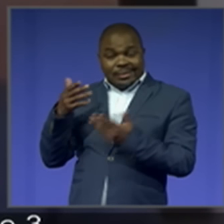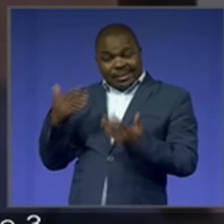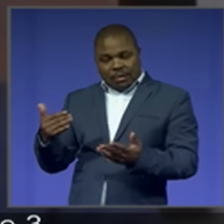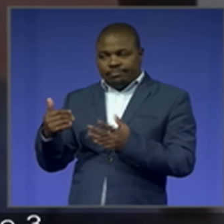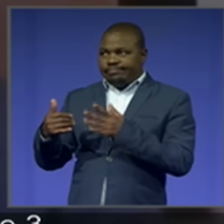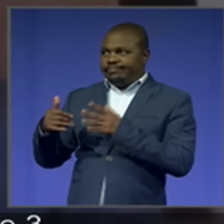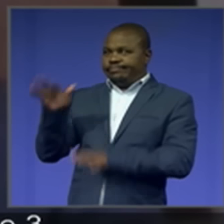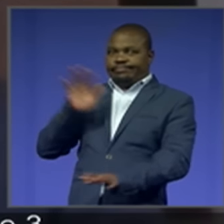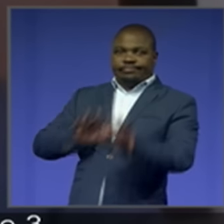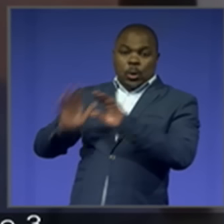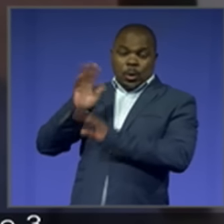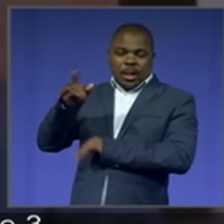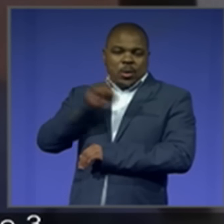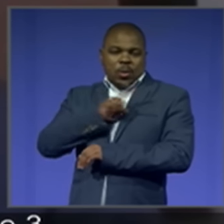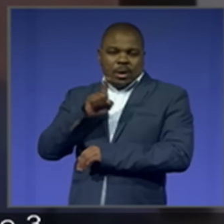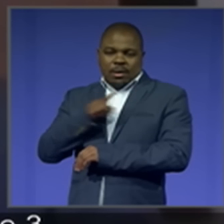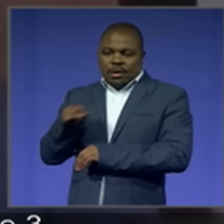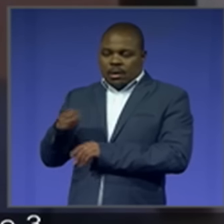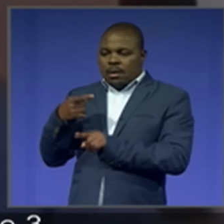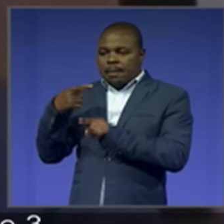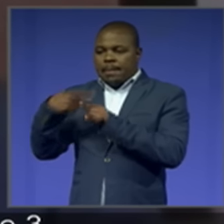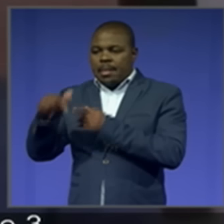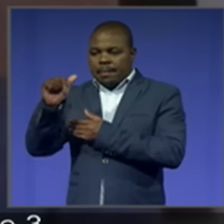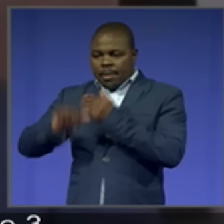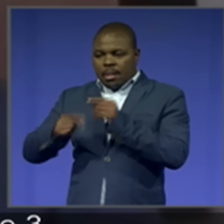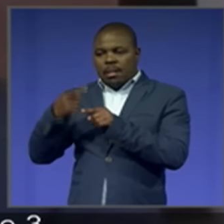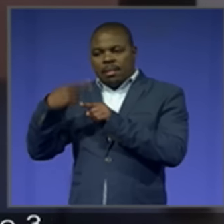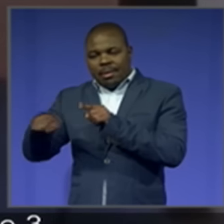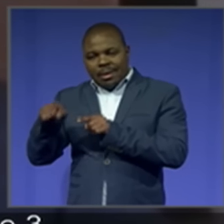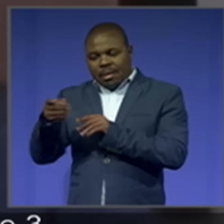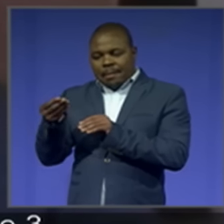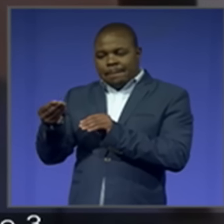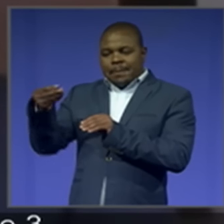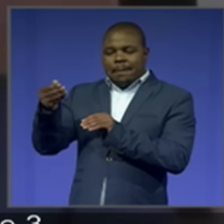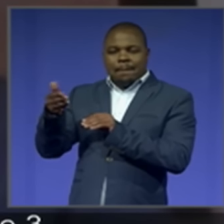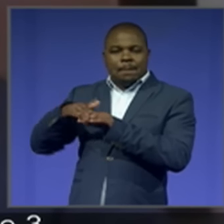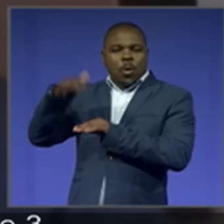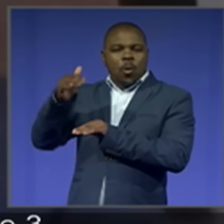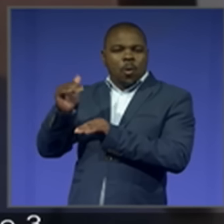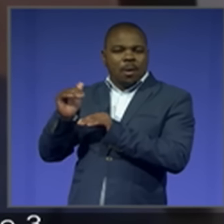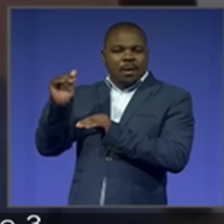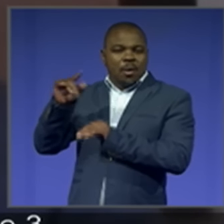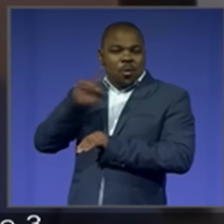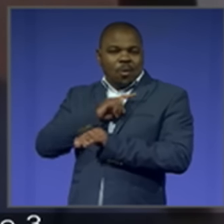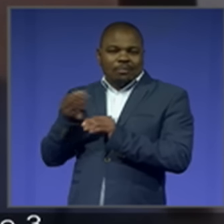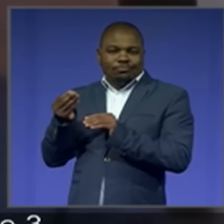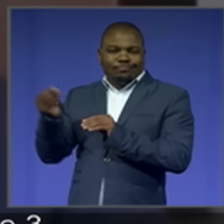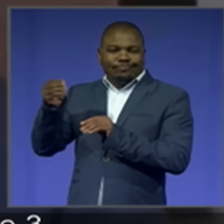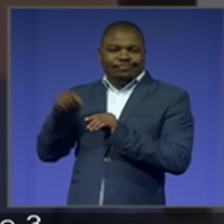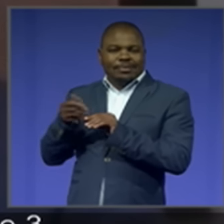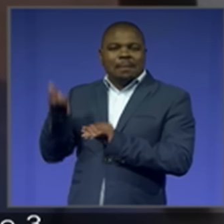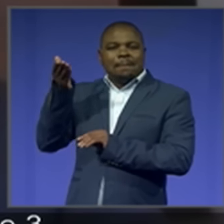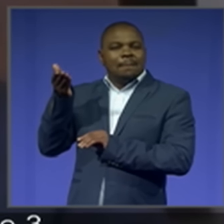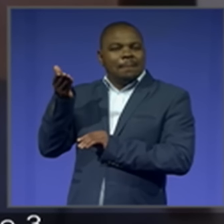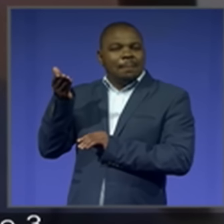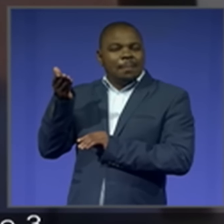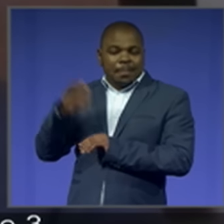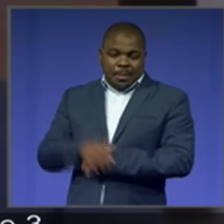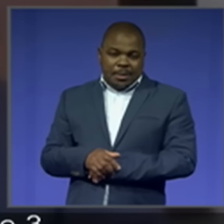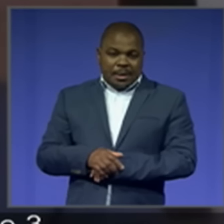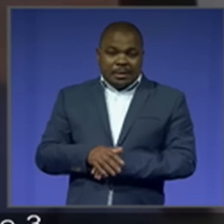tlo fumana hore jwale ditefelo tsa teng le tsona di a nyoloha ka baka la di-interest rates tsena tse ileng